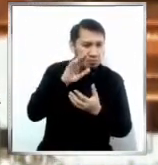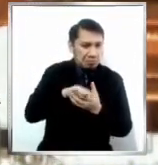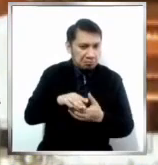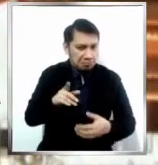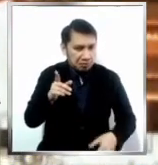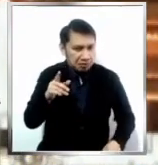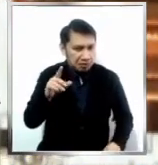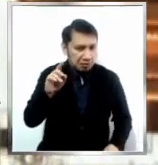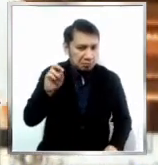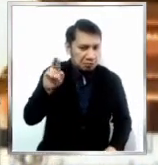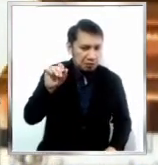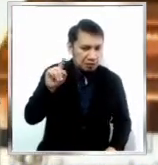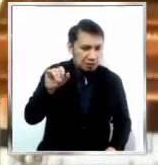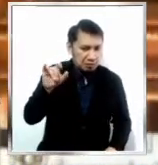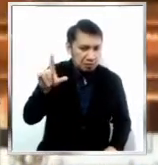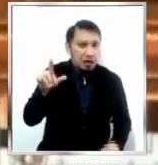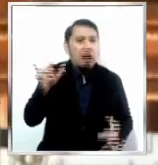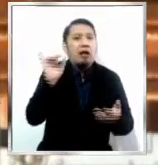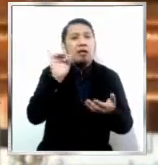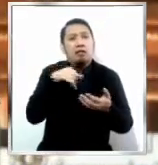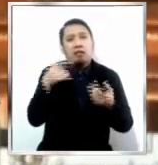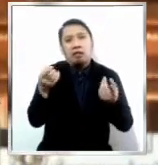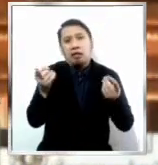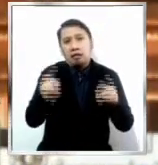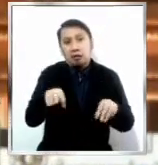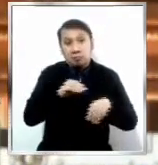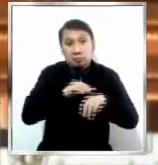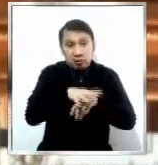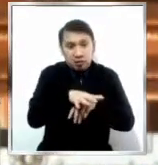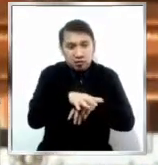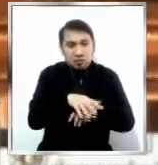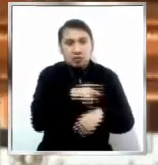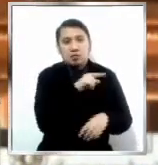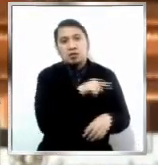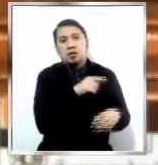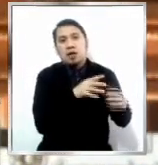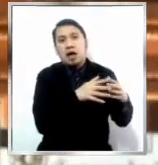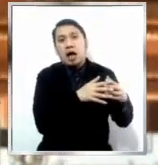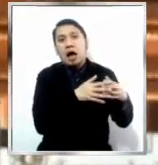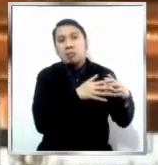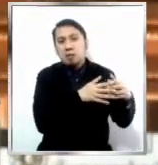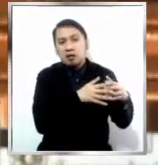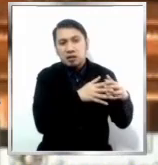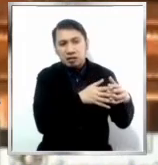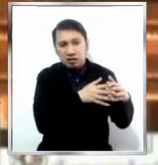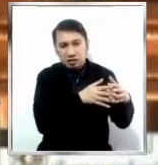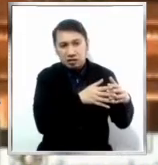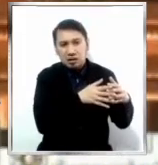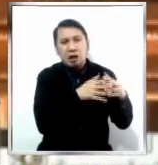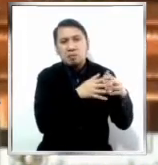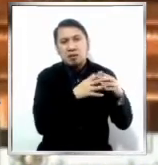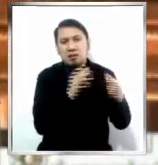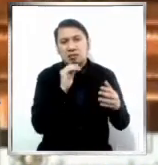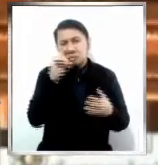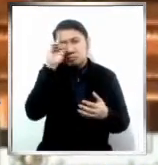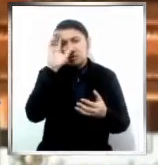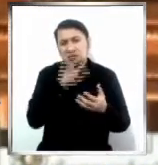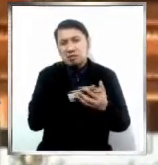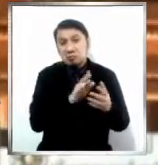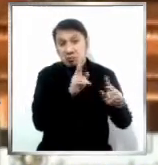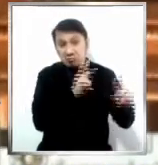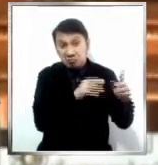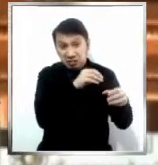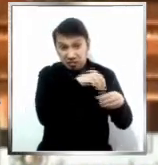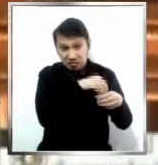tuloy ang natamaan. America, because ayaw talaga karamihan maniwala ng Amerikano. Even